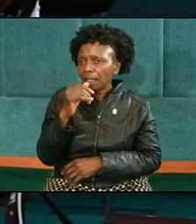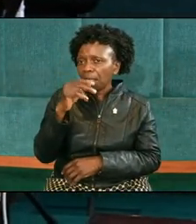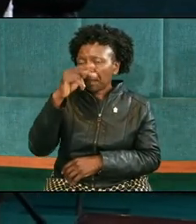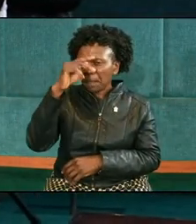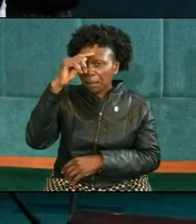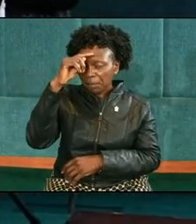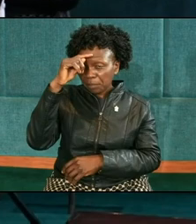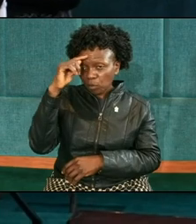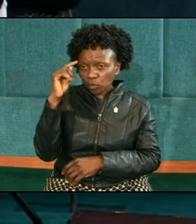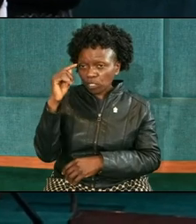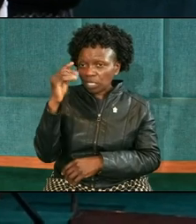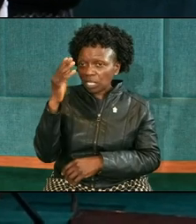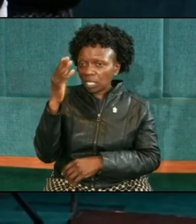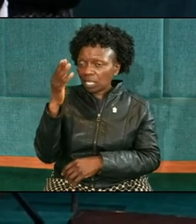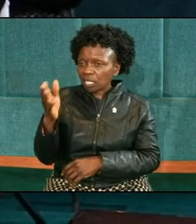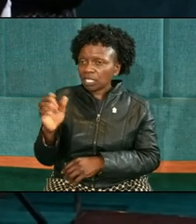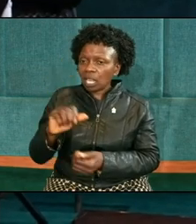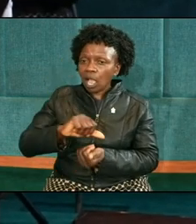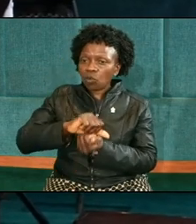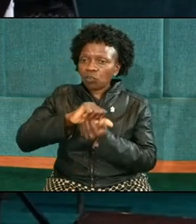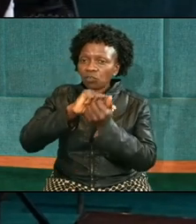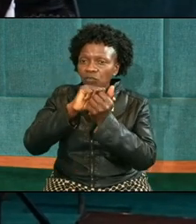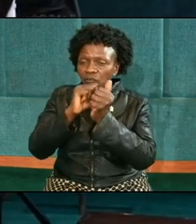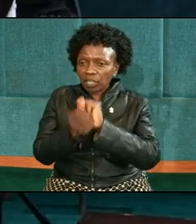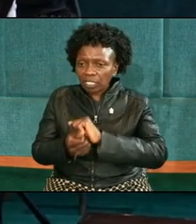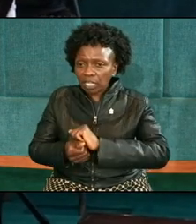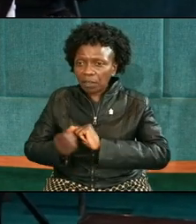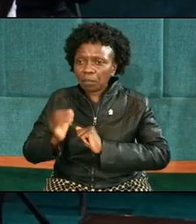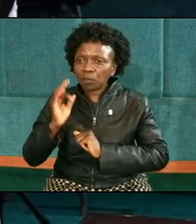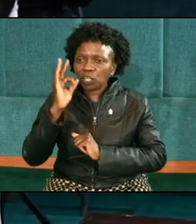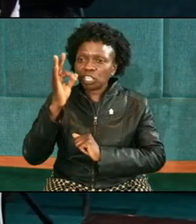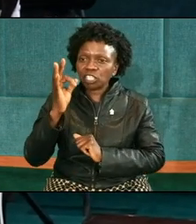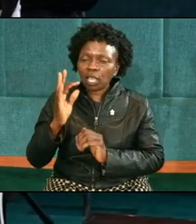he's now a converted preacher.